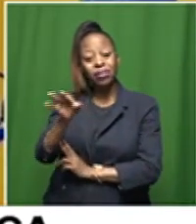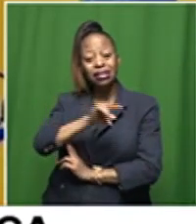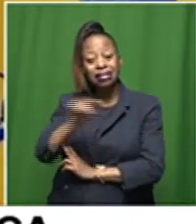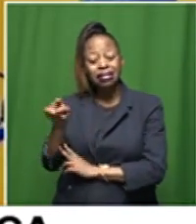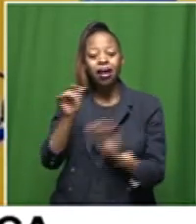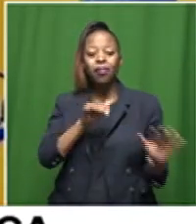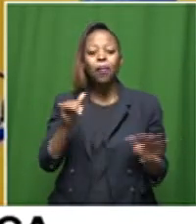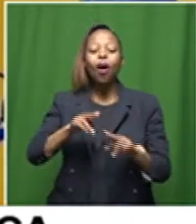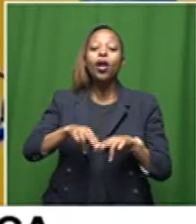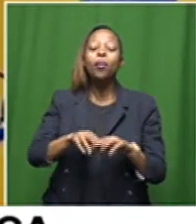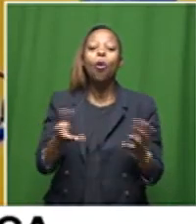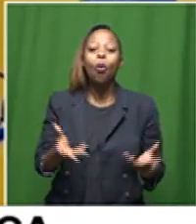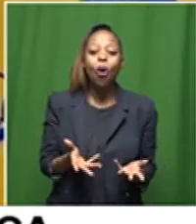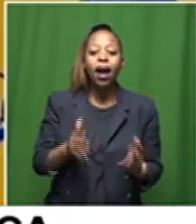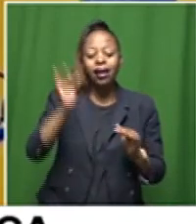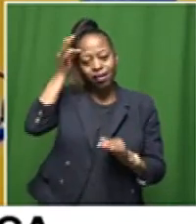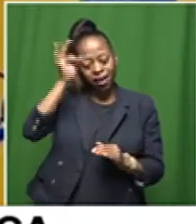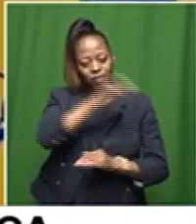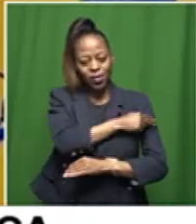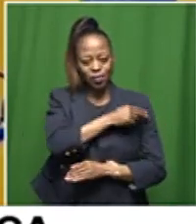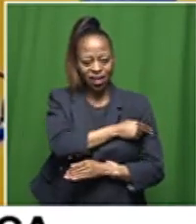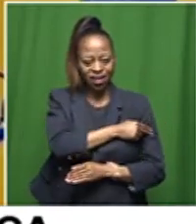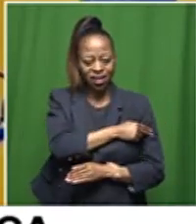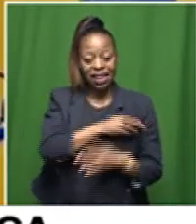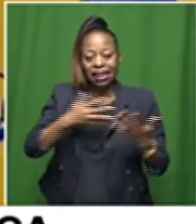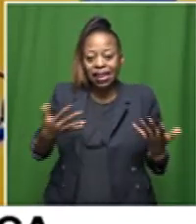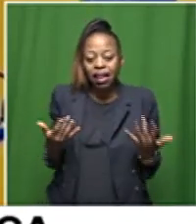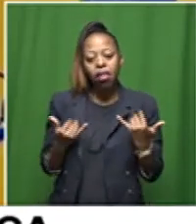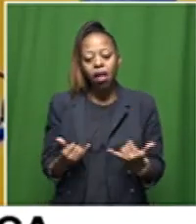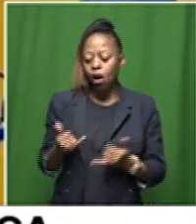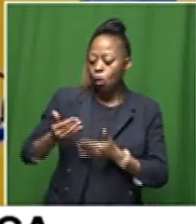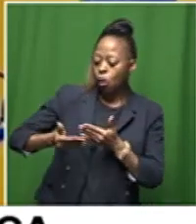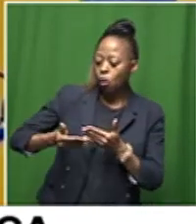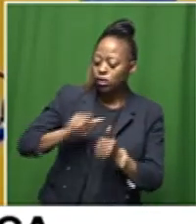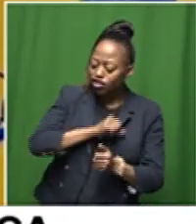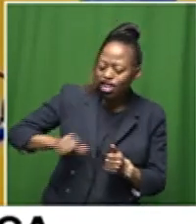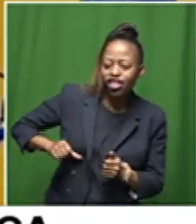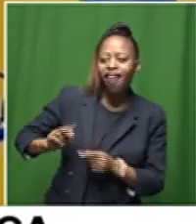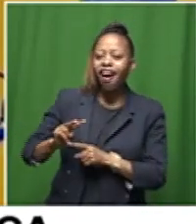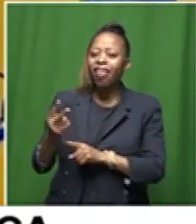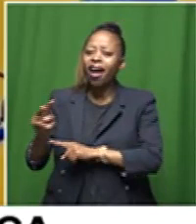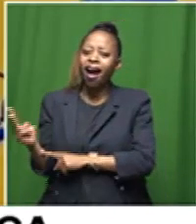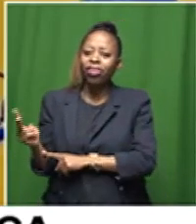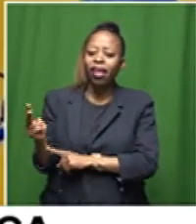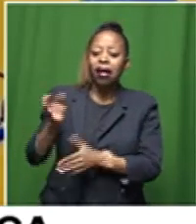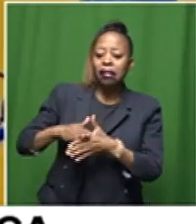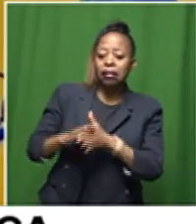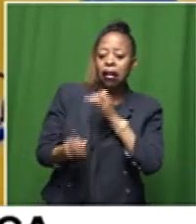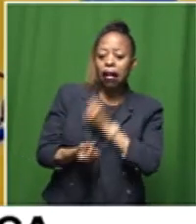population is dependent on the public health care. So all these other procedures, it would be as a result of